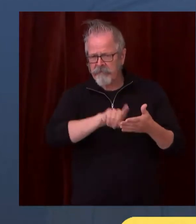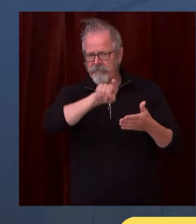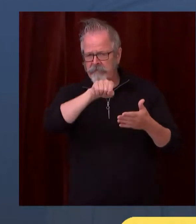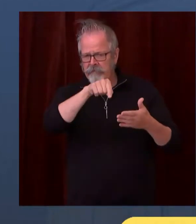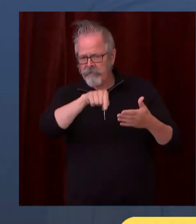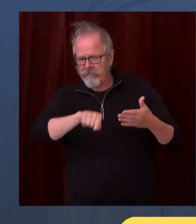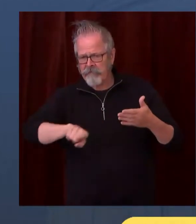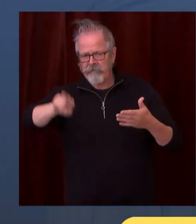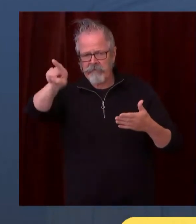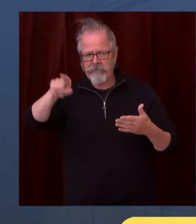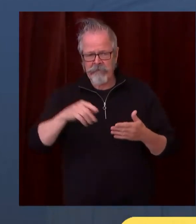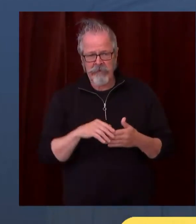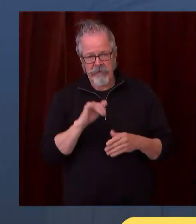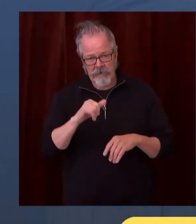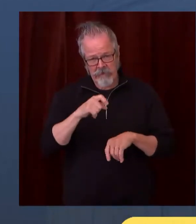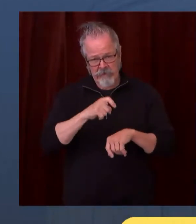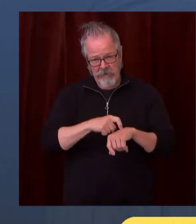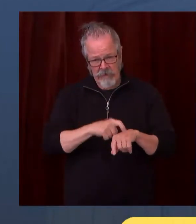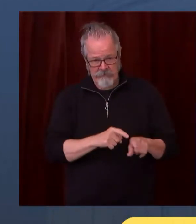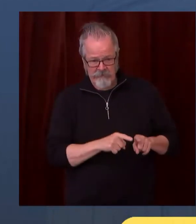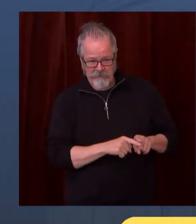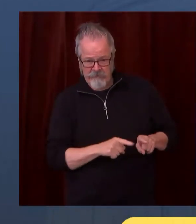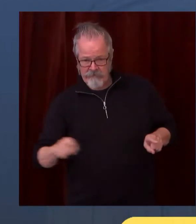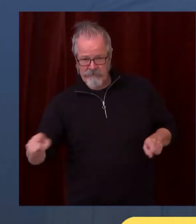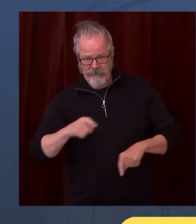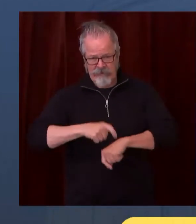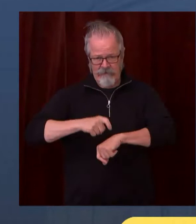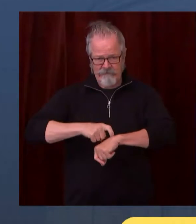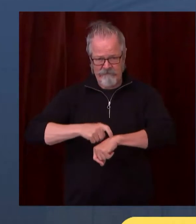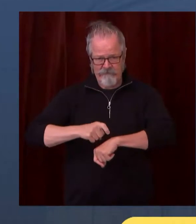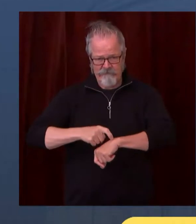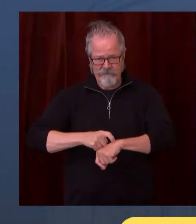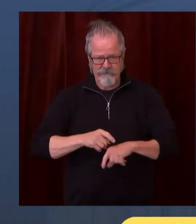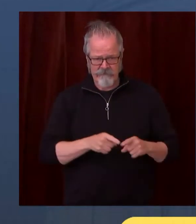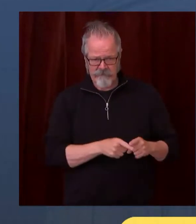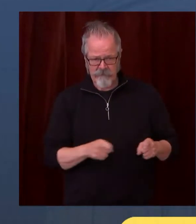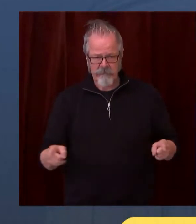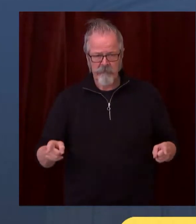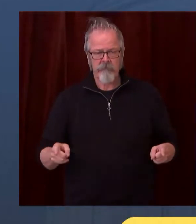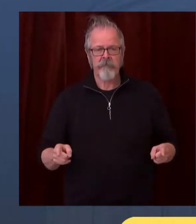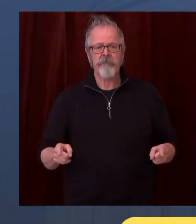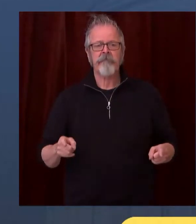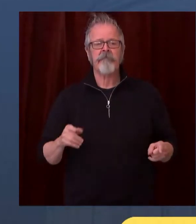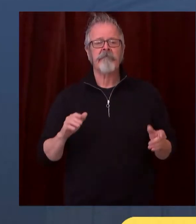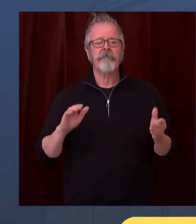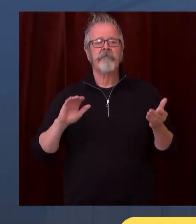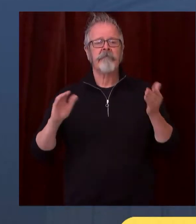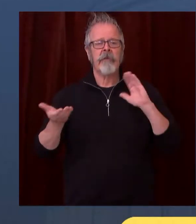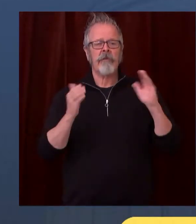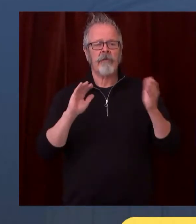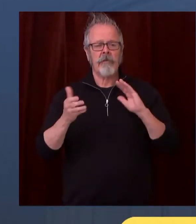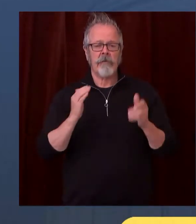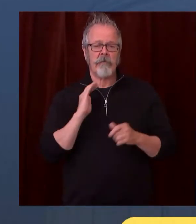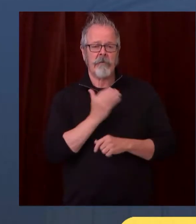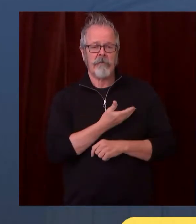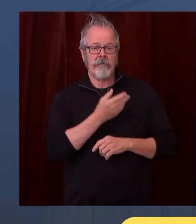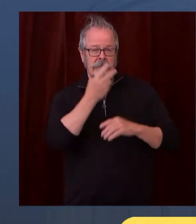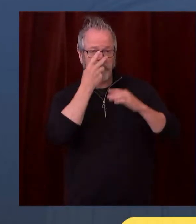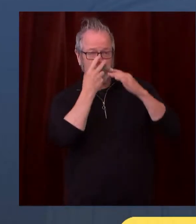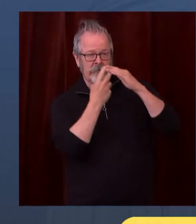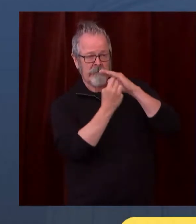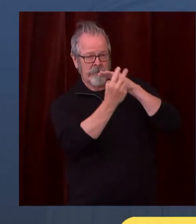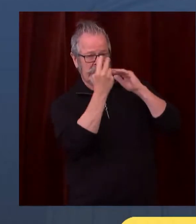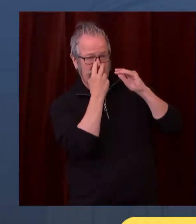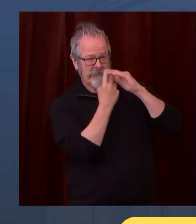were. So if you look at this slide, this shows the red line for King County of the observed cases that we've